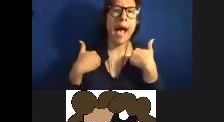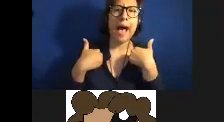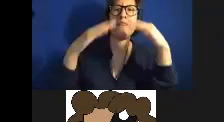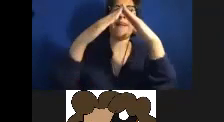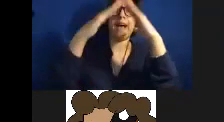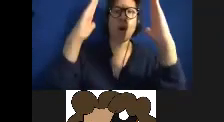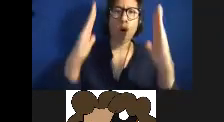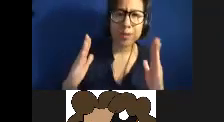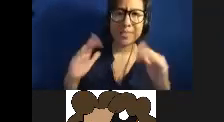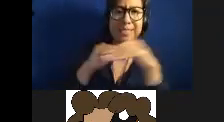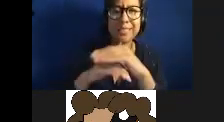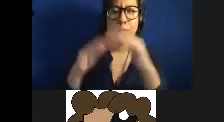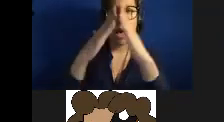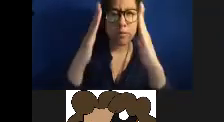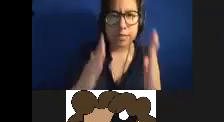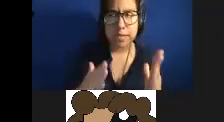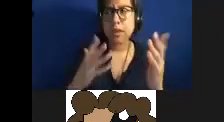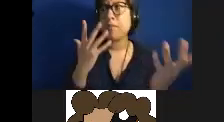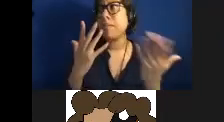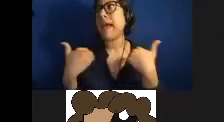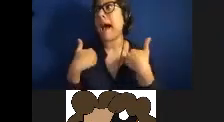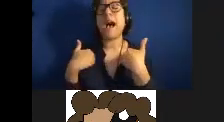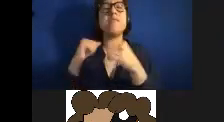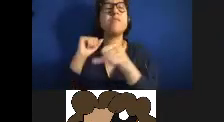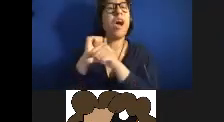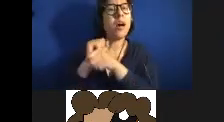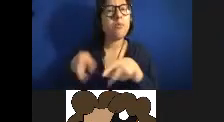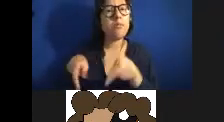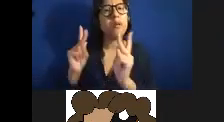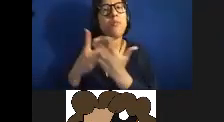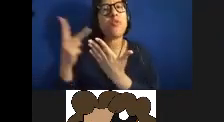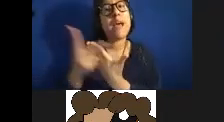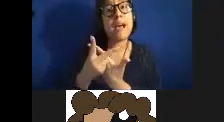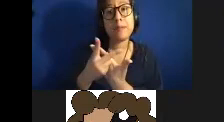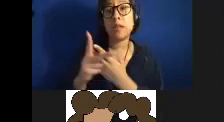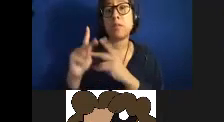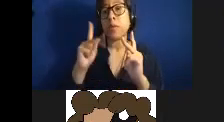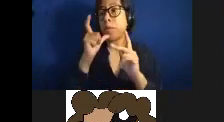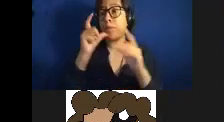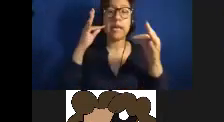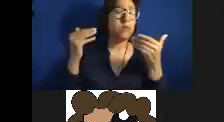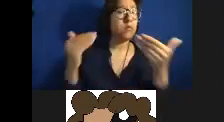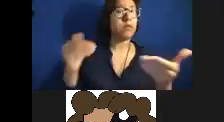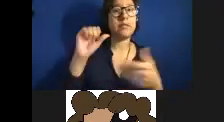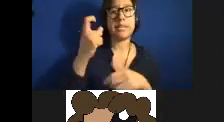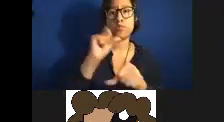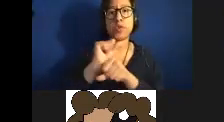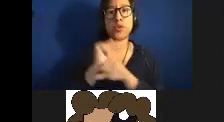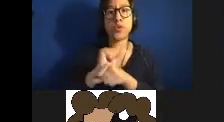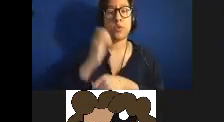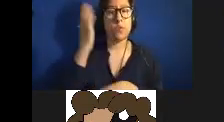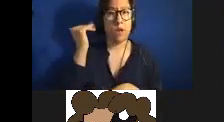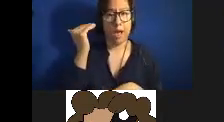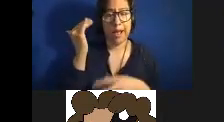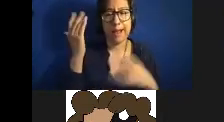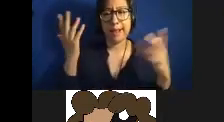and probably job programs and things? Because most people who turn to sex work is usually it's because it's